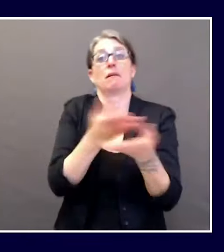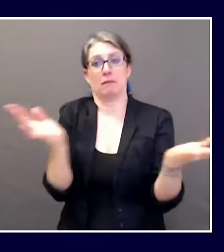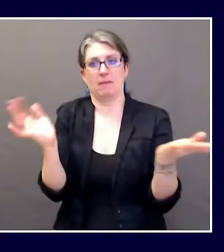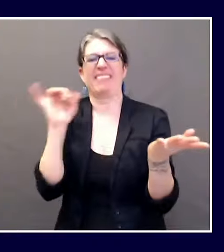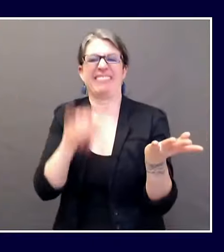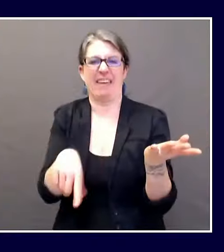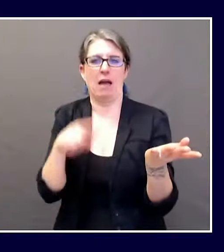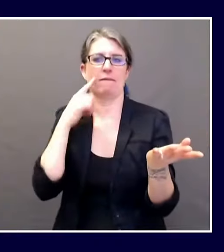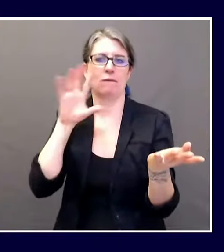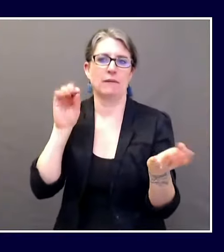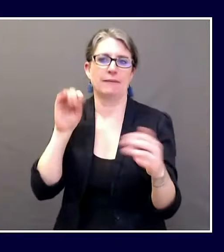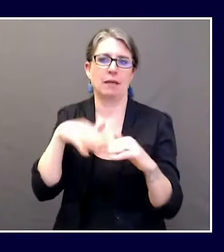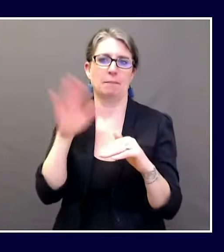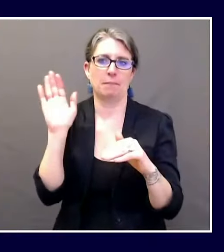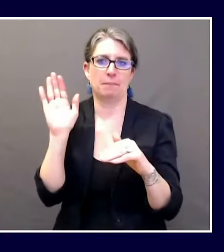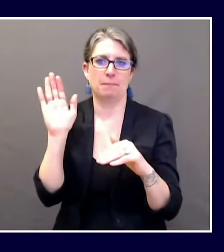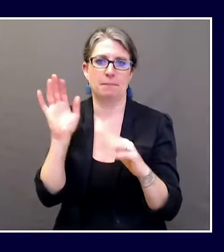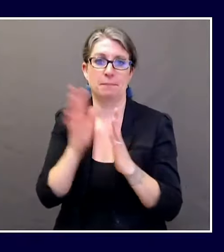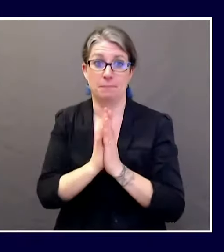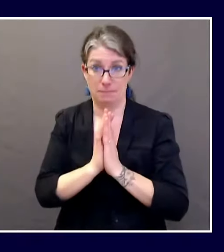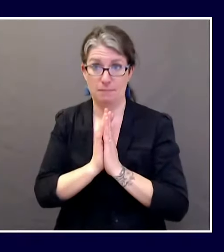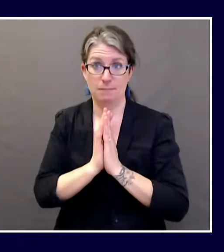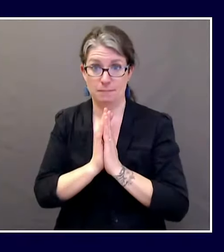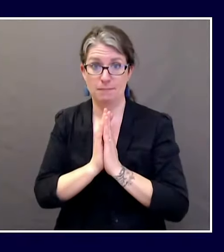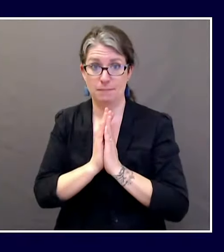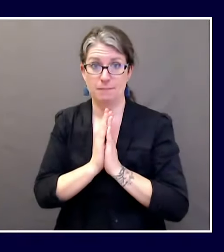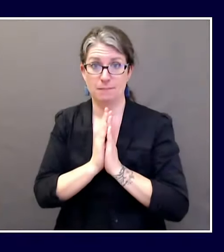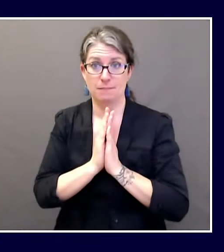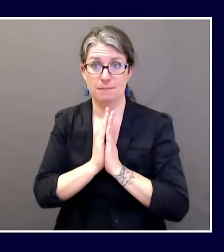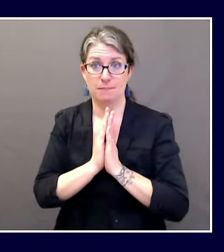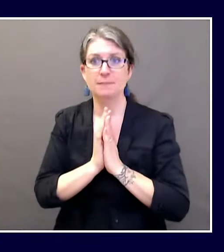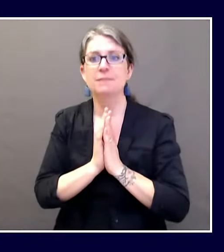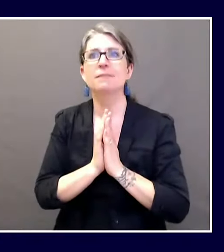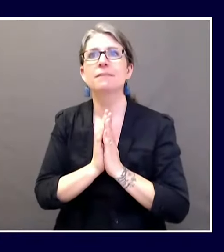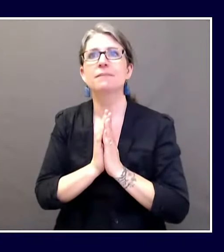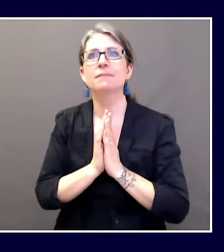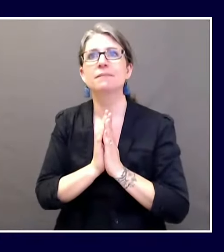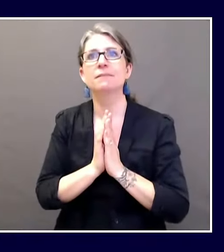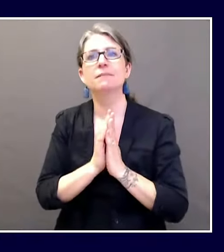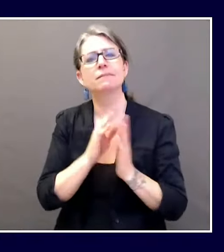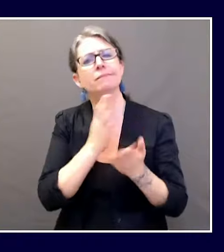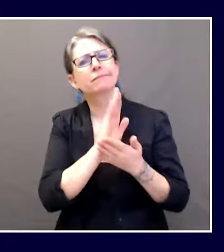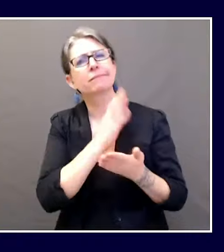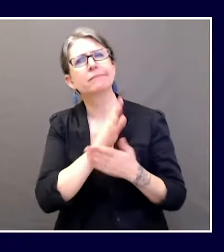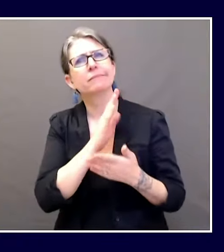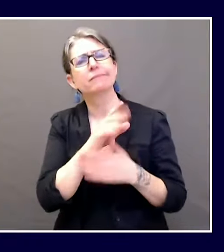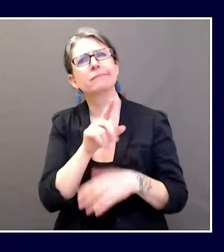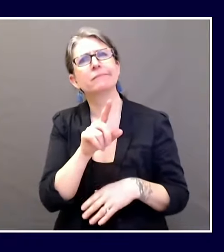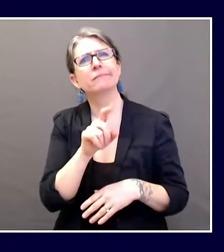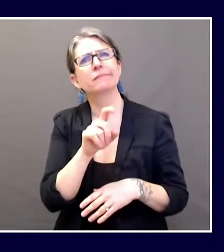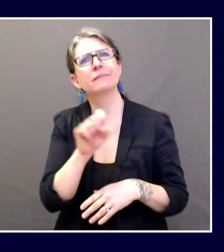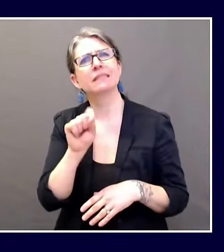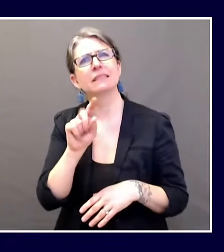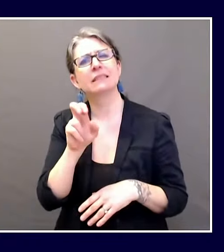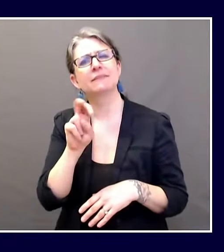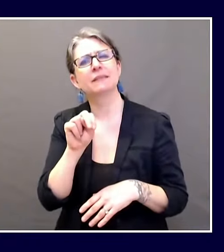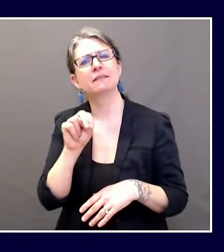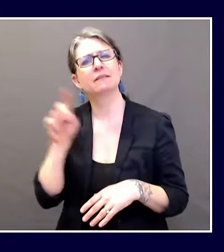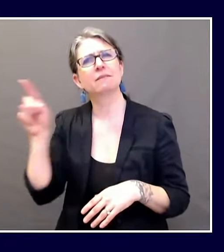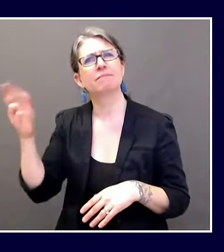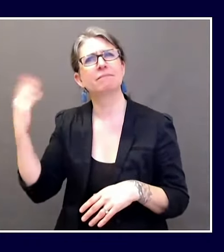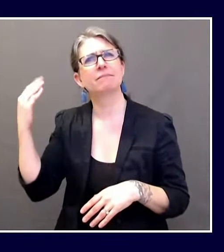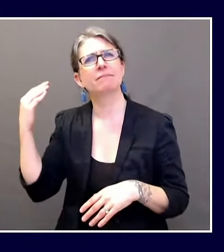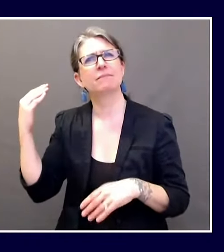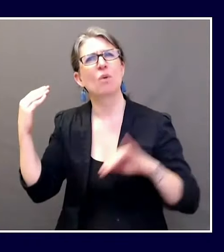59. Okay, great. And I think Steve and Joe have touched on this in various ways,